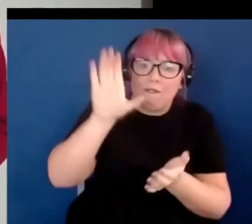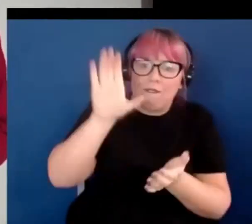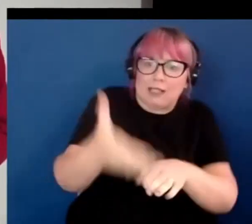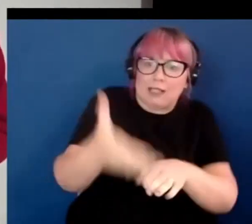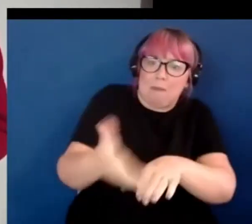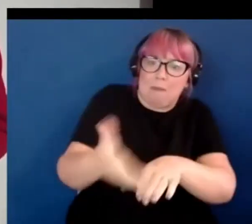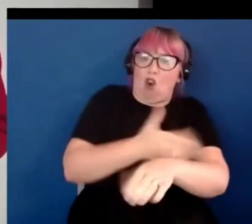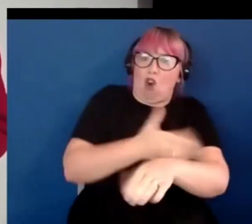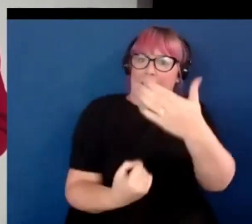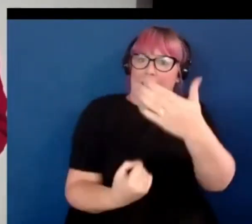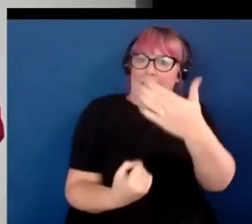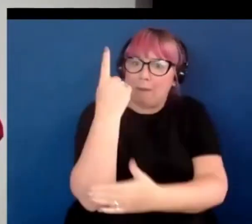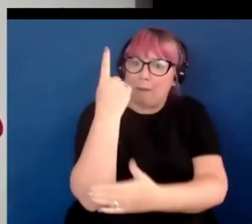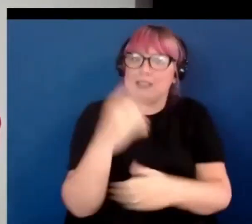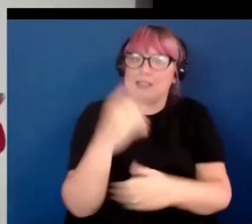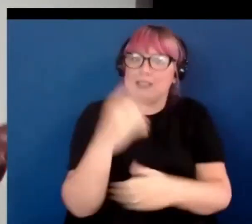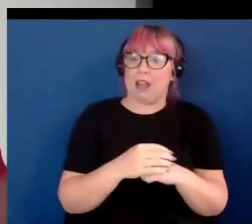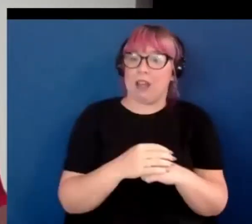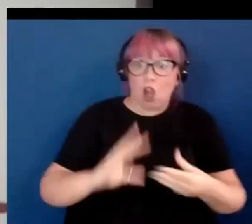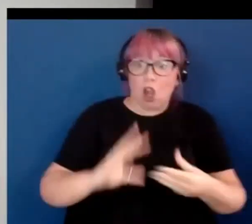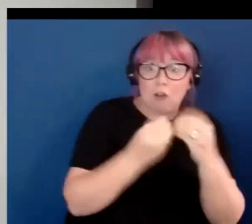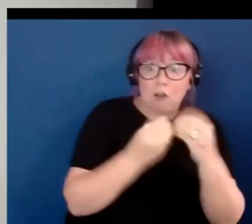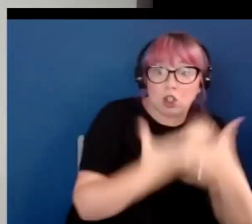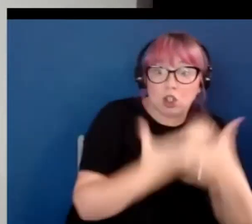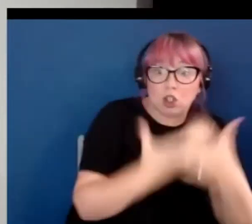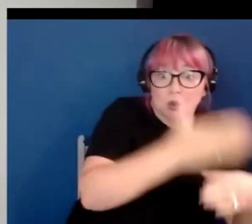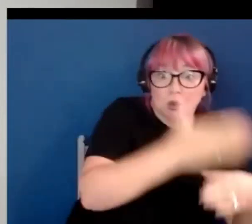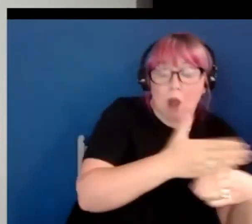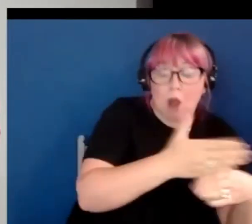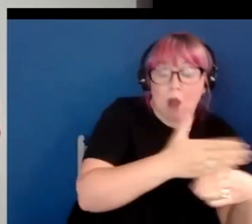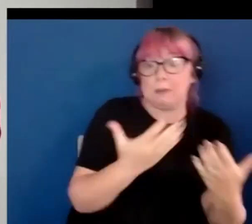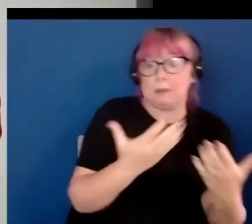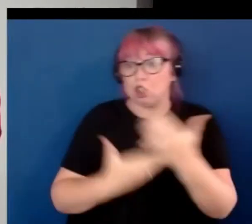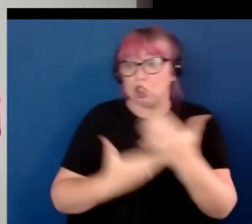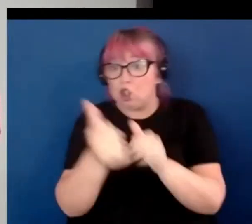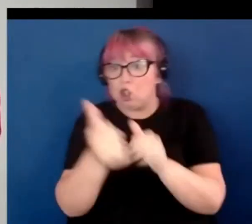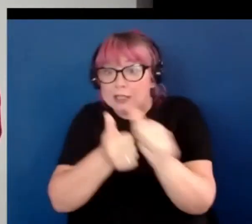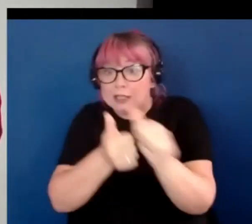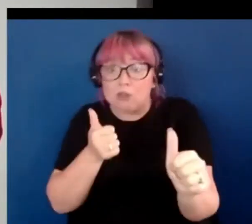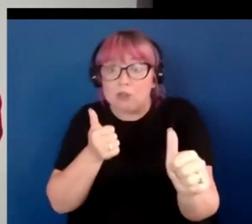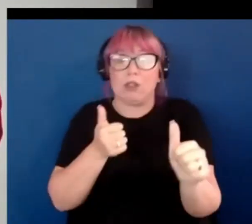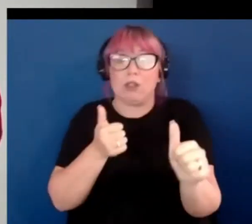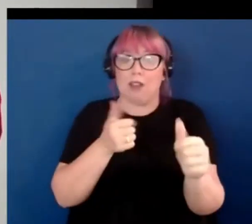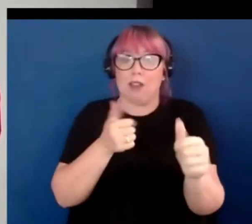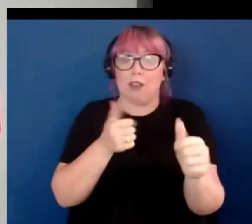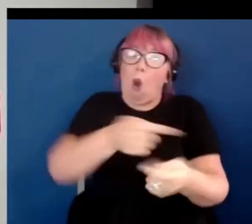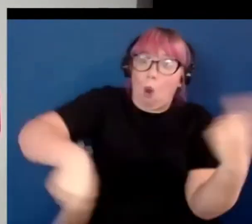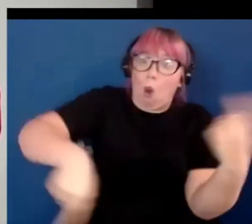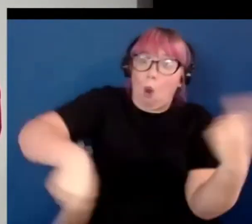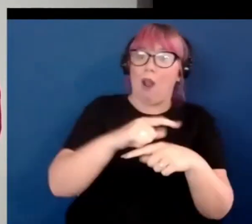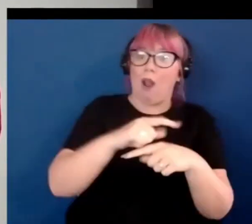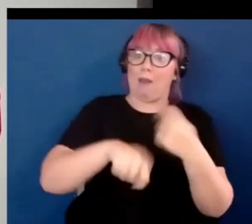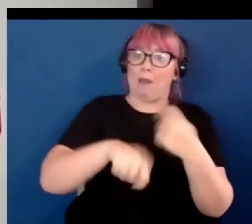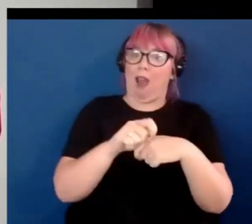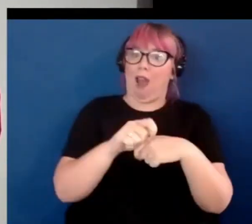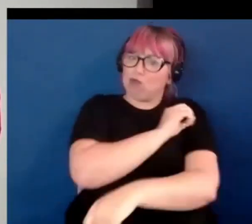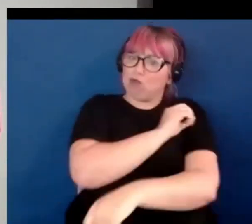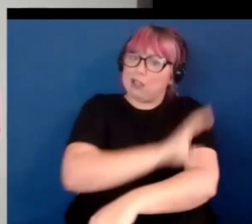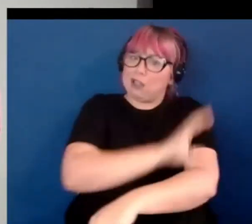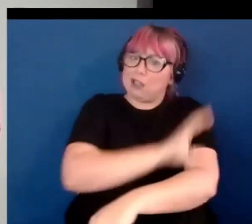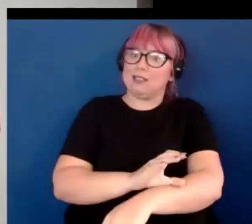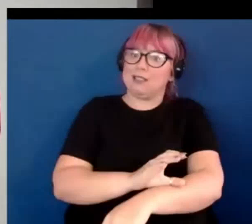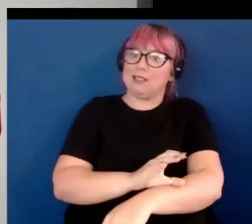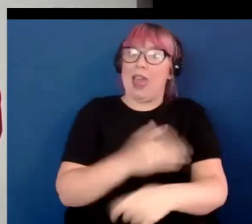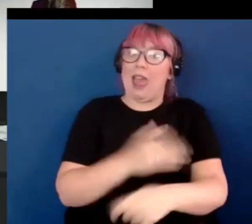the new industries we need, building resilience, not only to weather this storm, but to have a stronger shelter from the next one